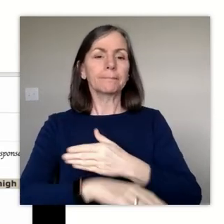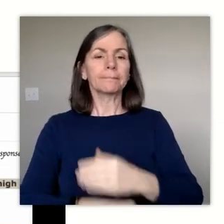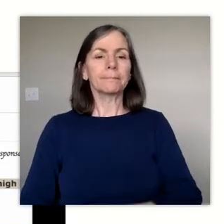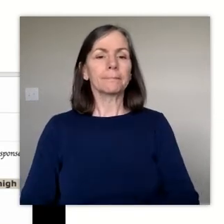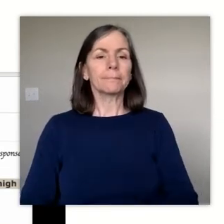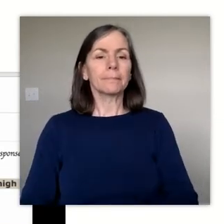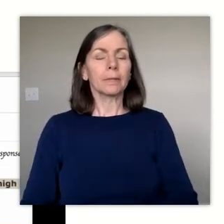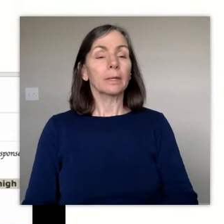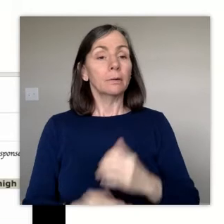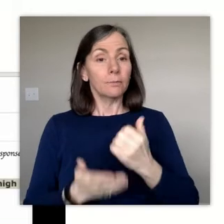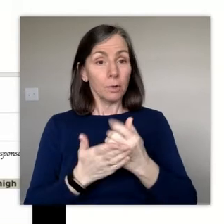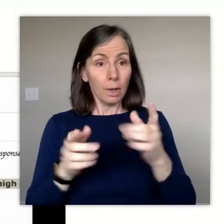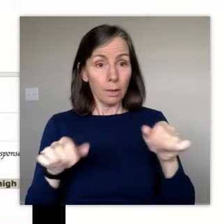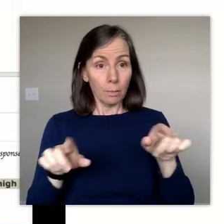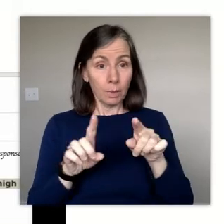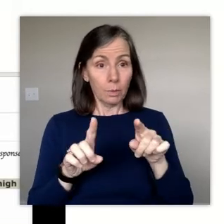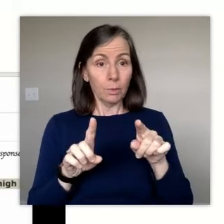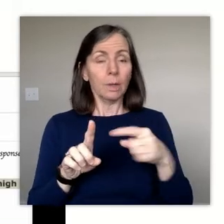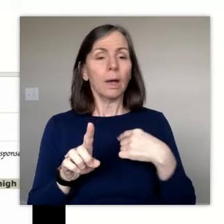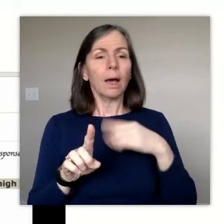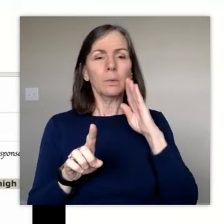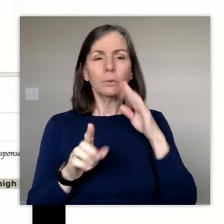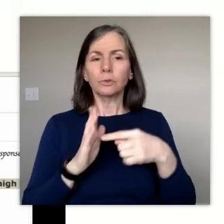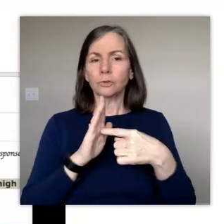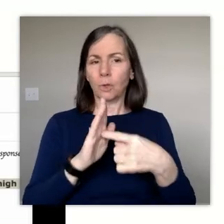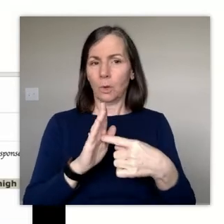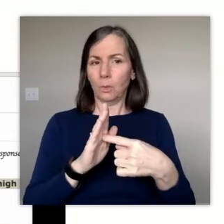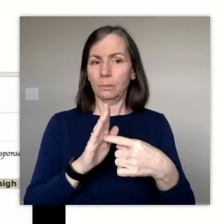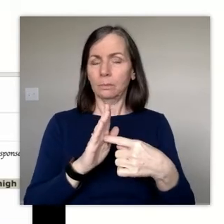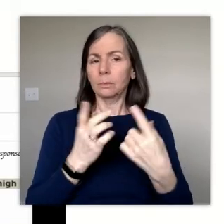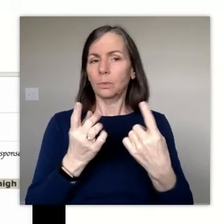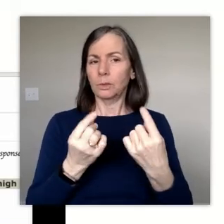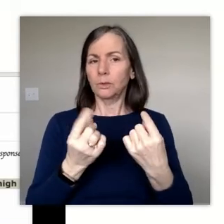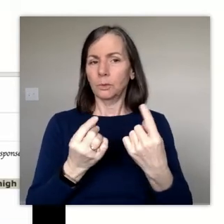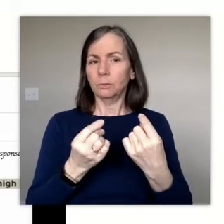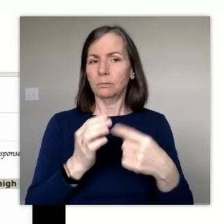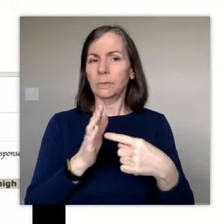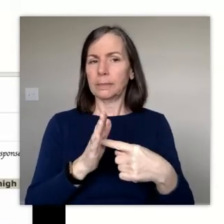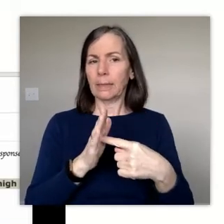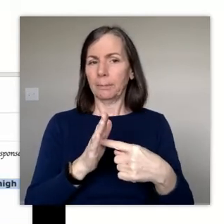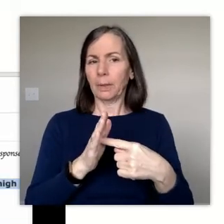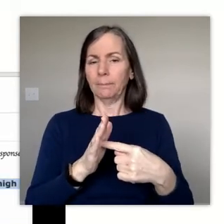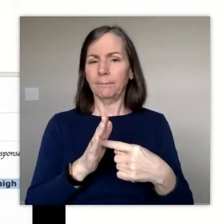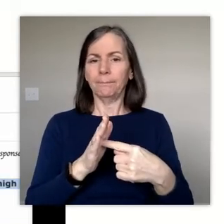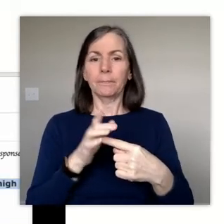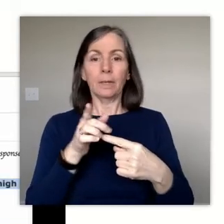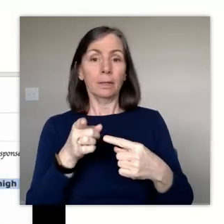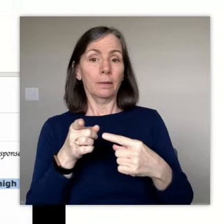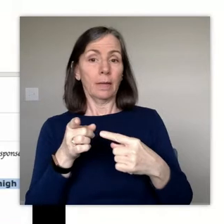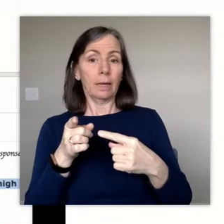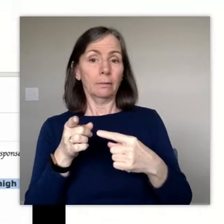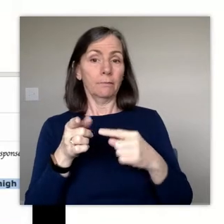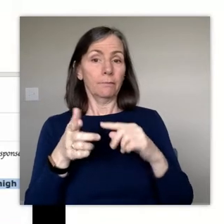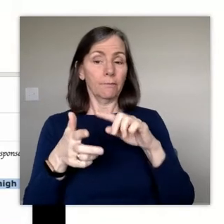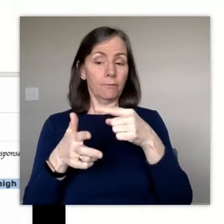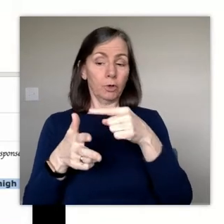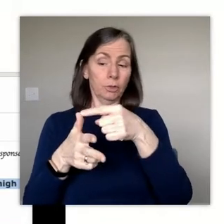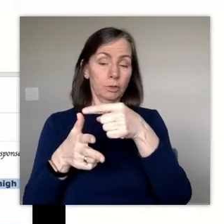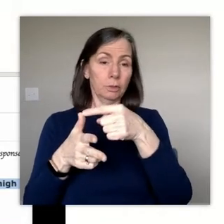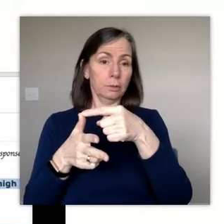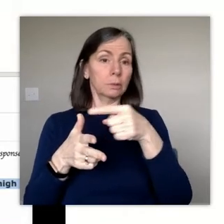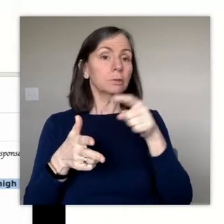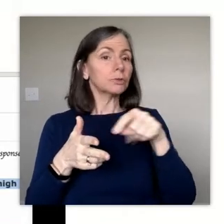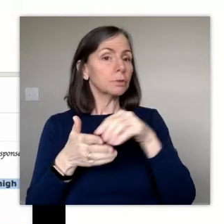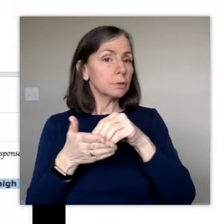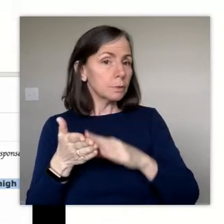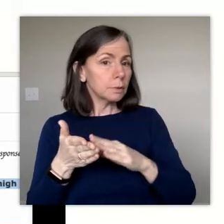So to help you guys, I am going to take one of the prompts from last time. I'm going to take this one right here. Should students be